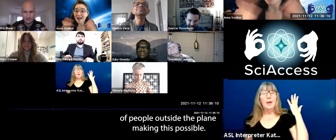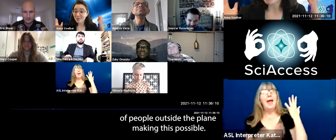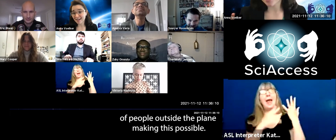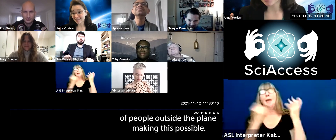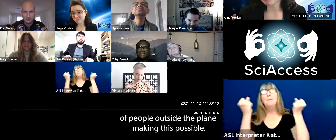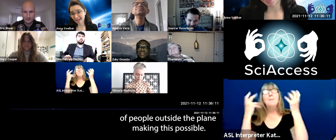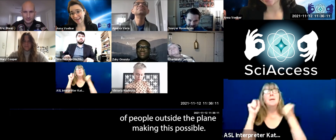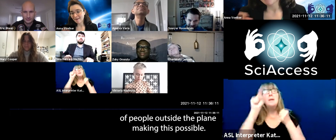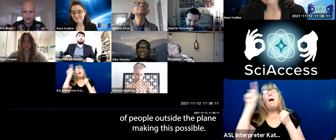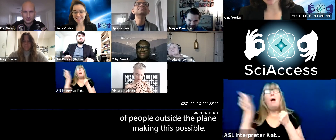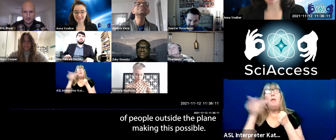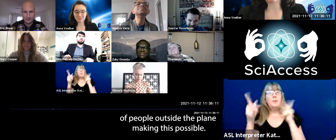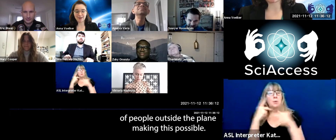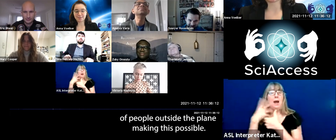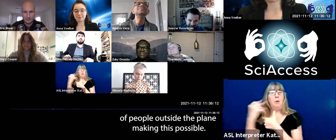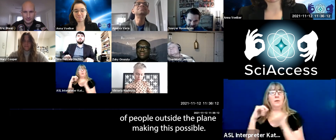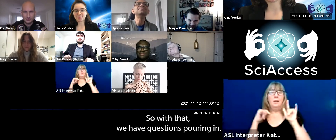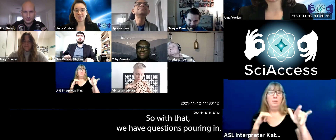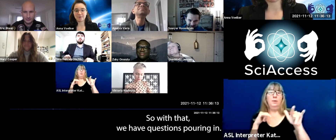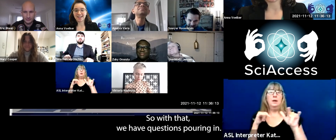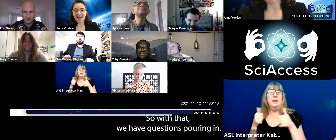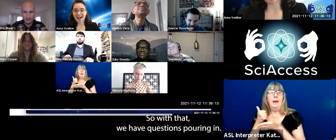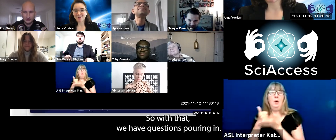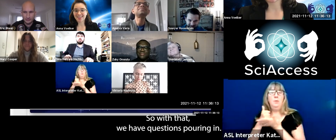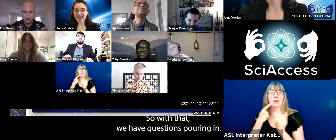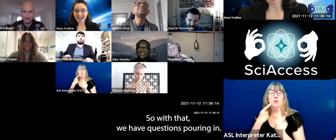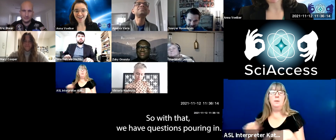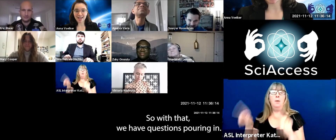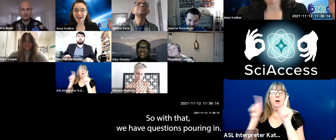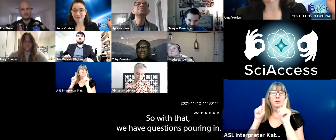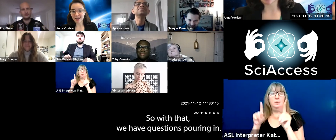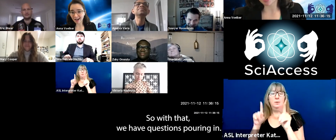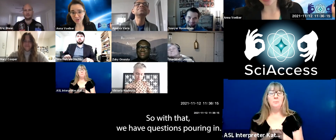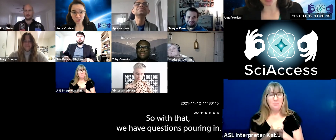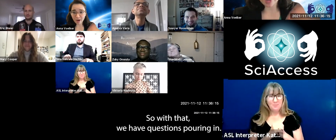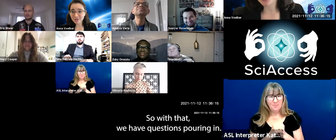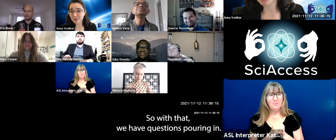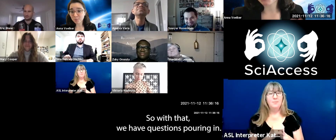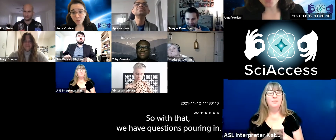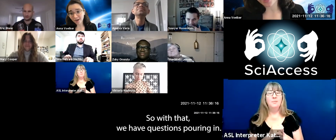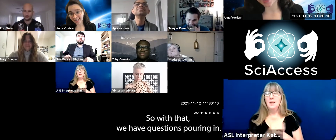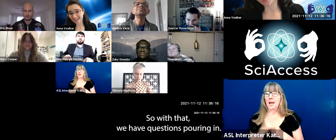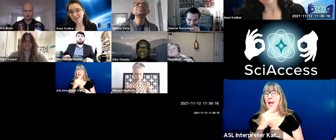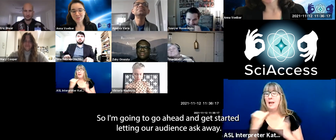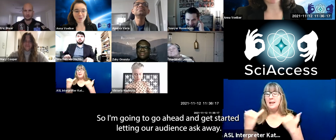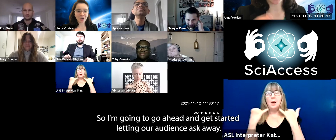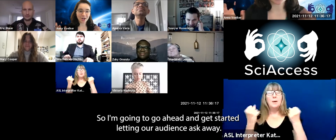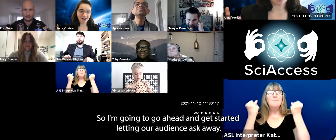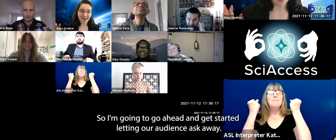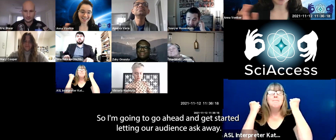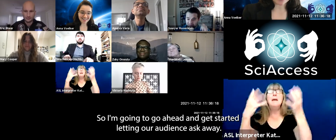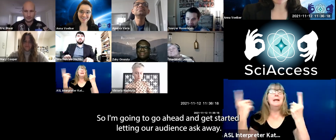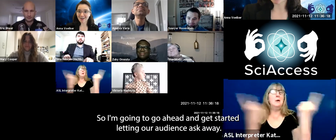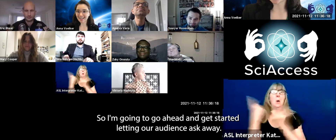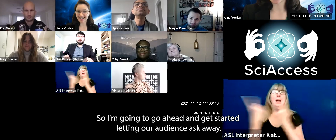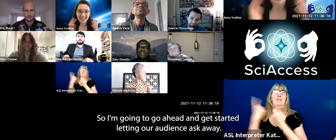people outside the plane making this possible. So with that, we have questions pouring in. So I'm going to go